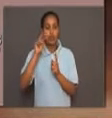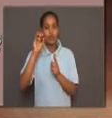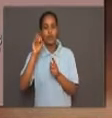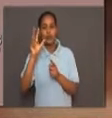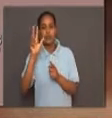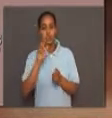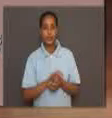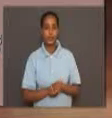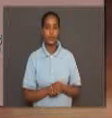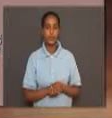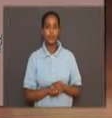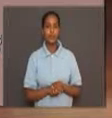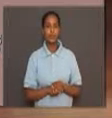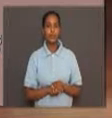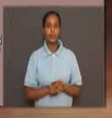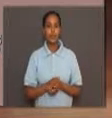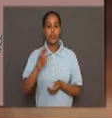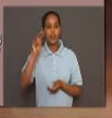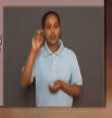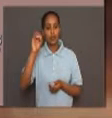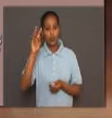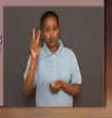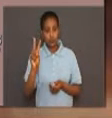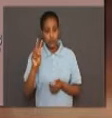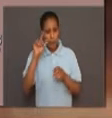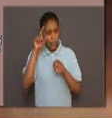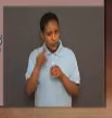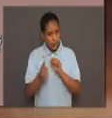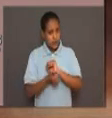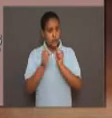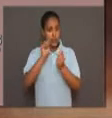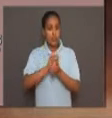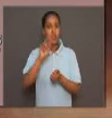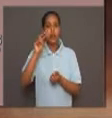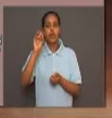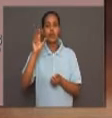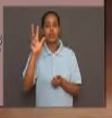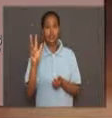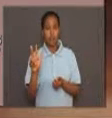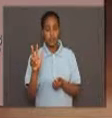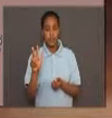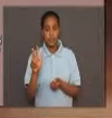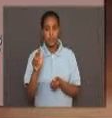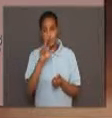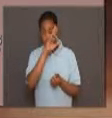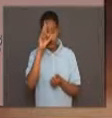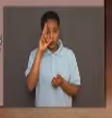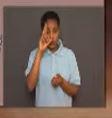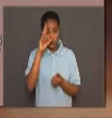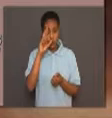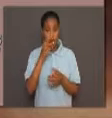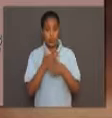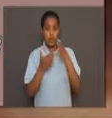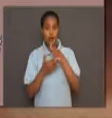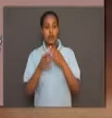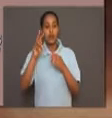nitrates. The nitrites must be changed into nitrates because a buildup